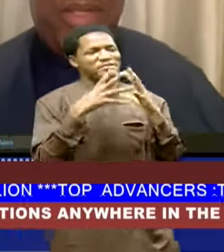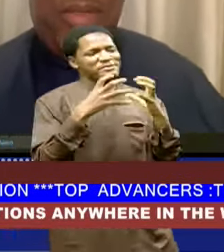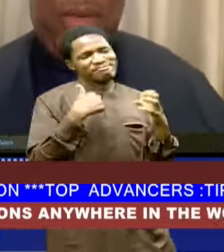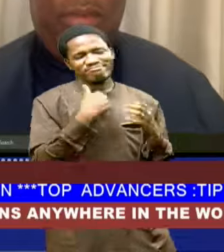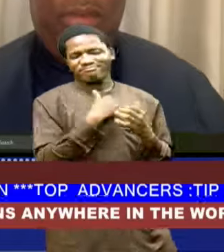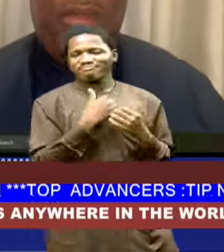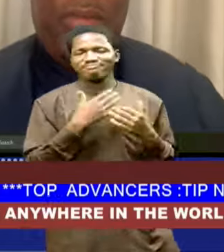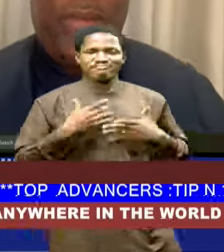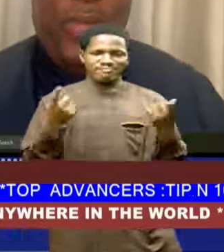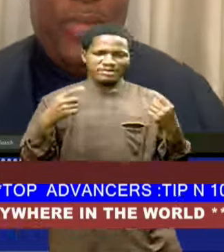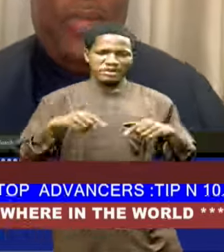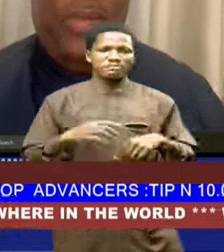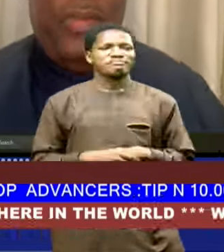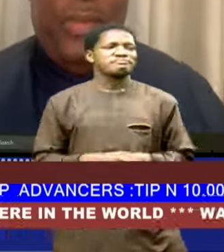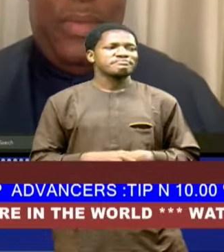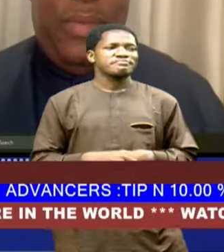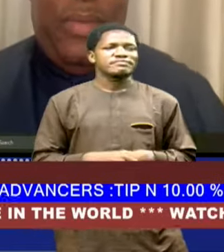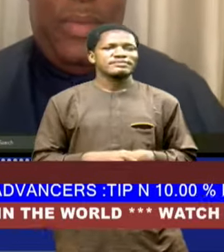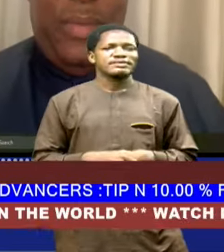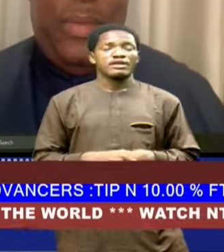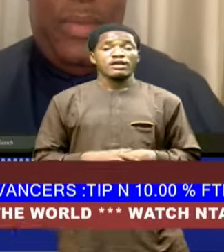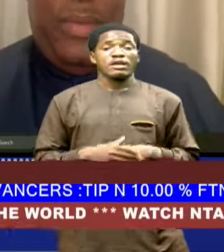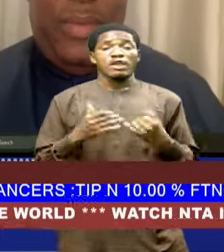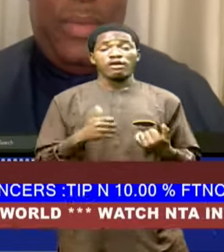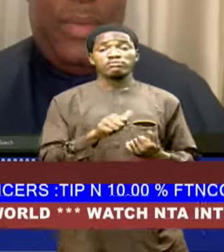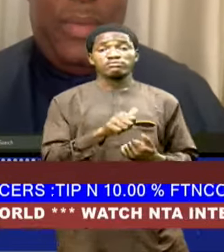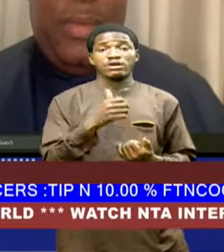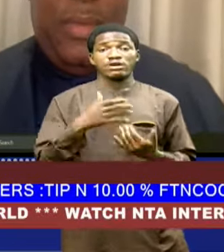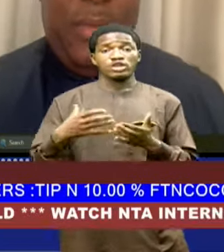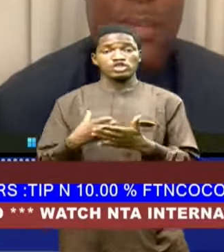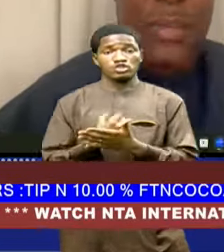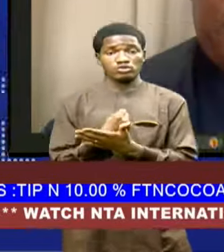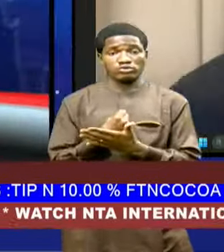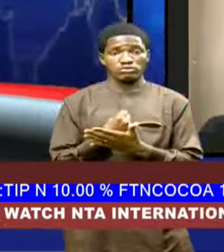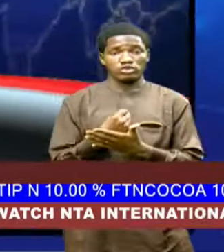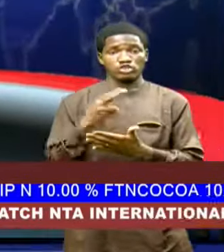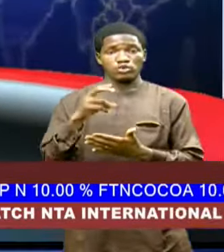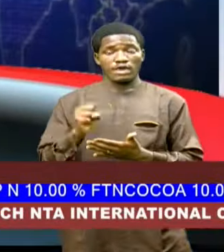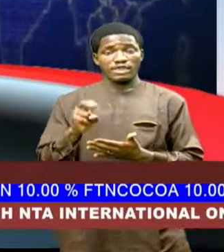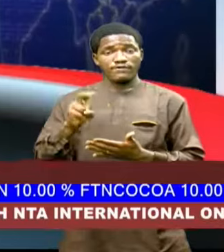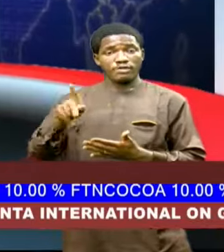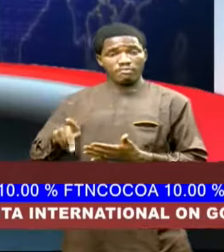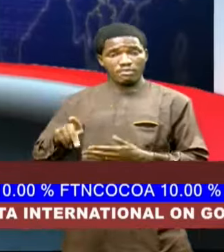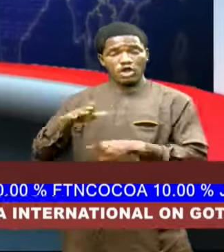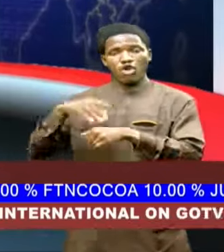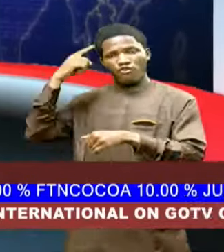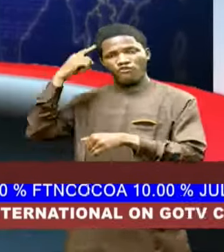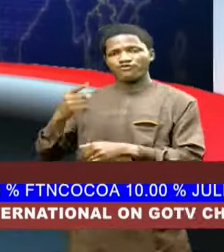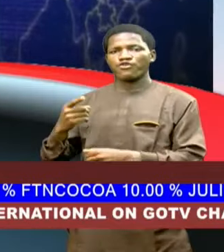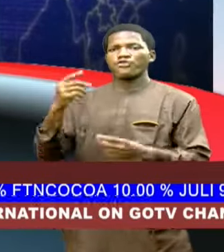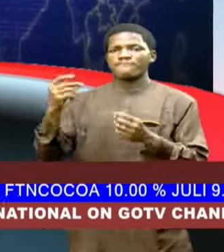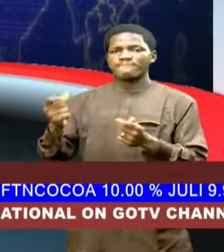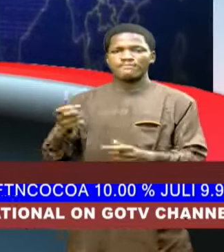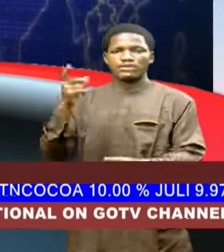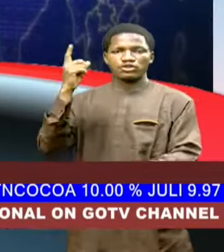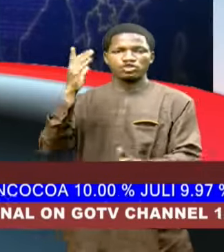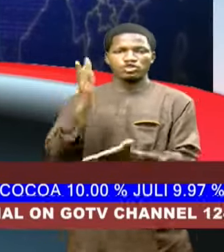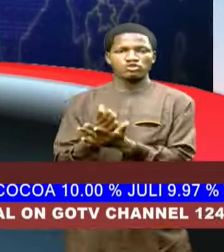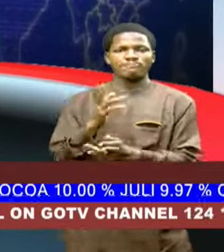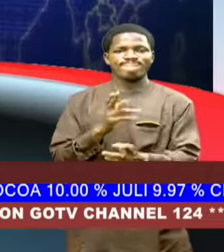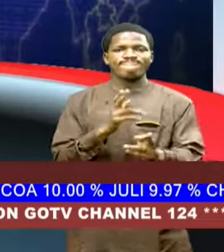Thank you for having me. Now, in other news, U.S. Vice President Kamala Harris has called for an immediate ceasefire in